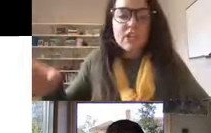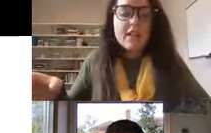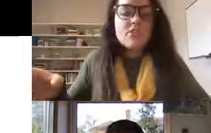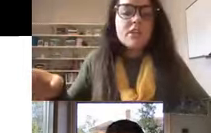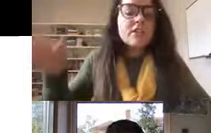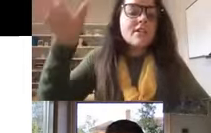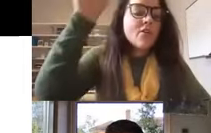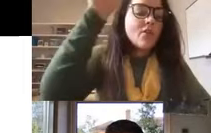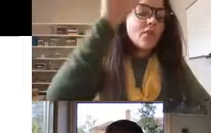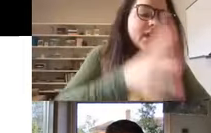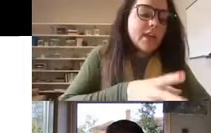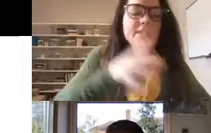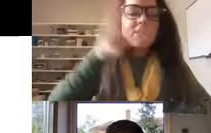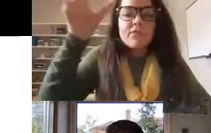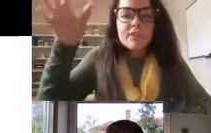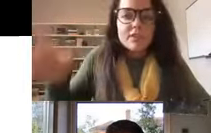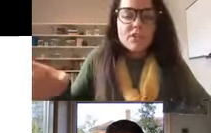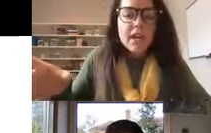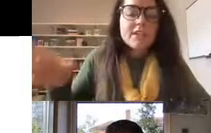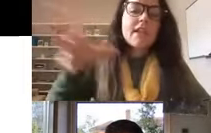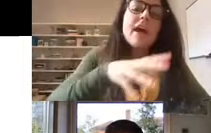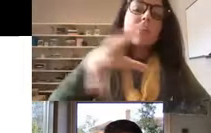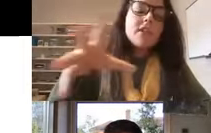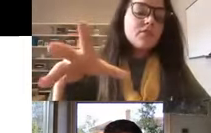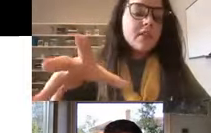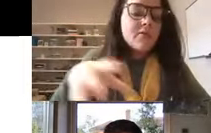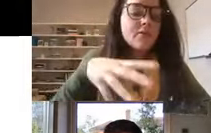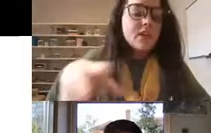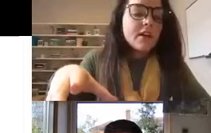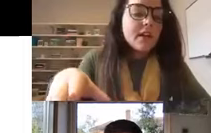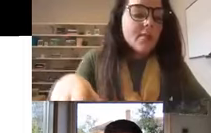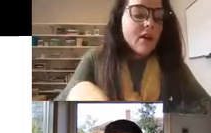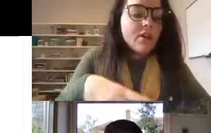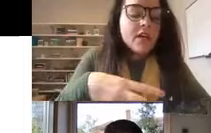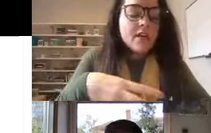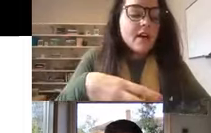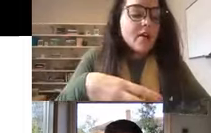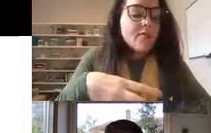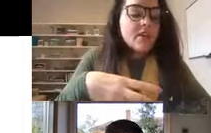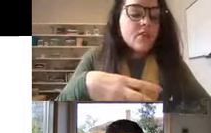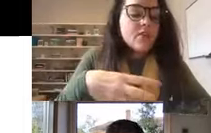versus challenges or weakness versus strengths. And how can you do that when we're talking about